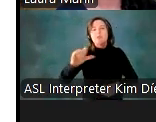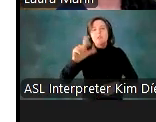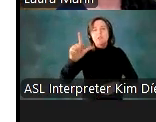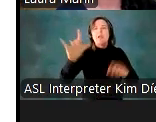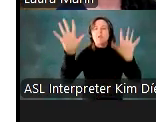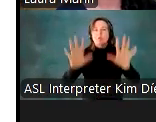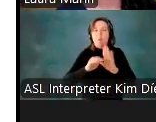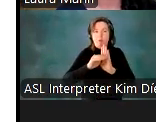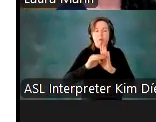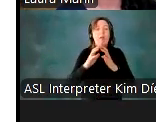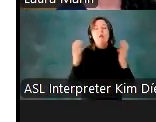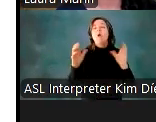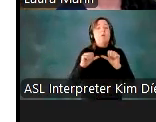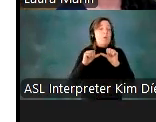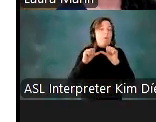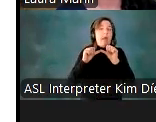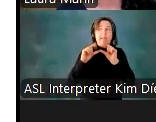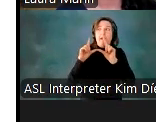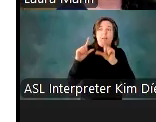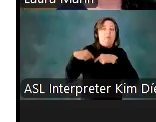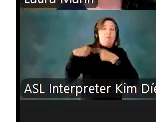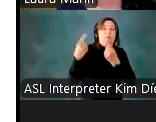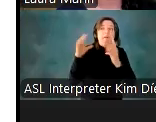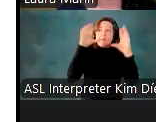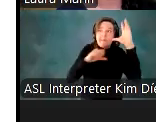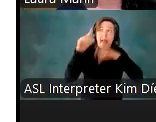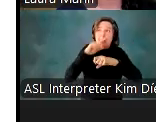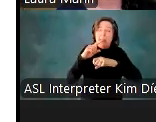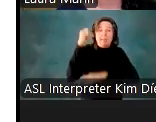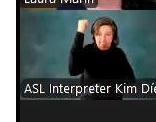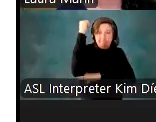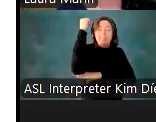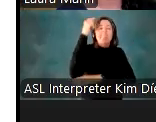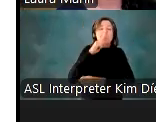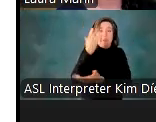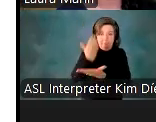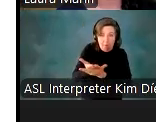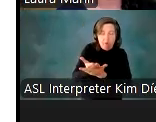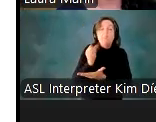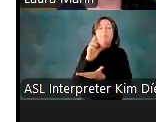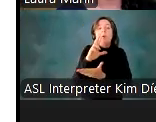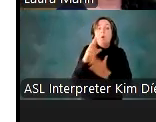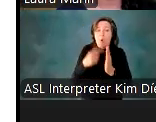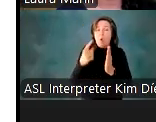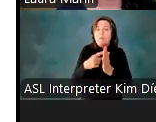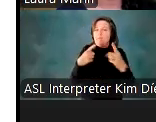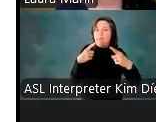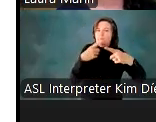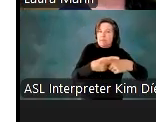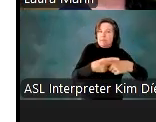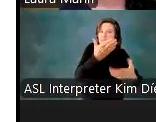were either confirmed or sometimes contradicted by having these sites in.